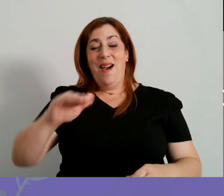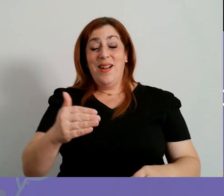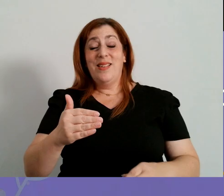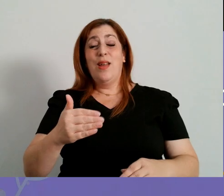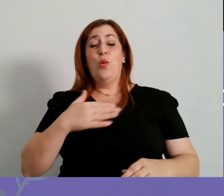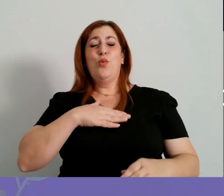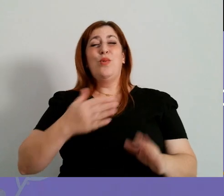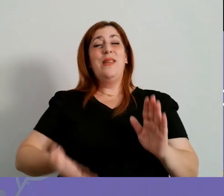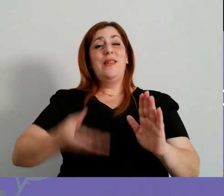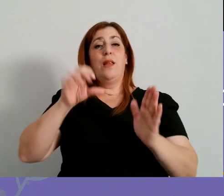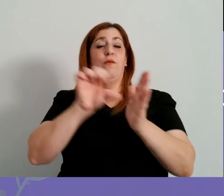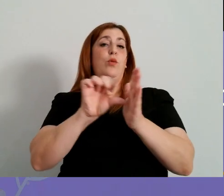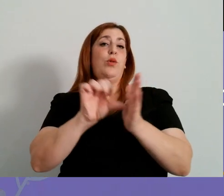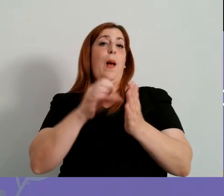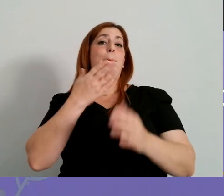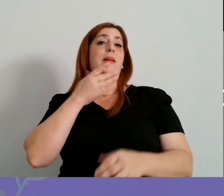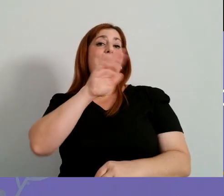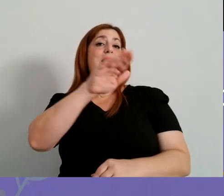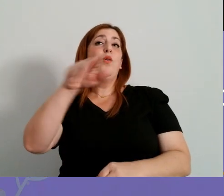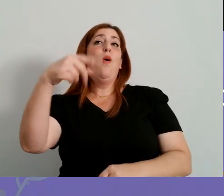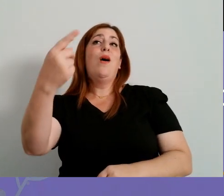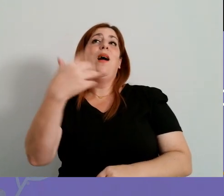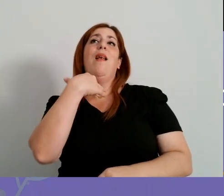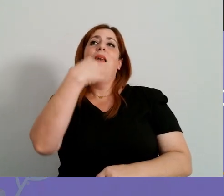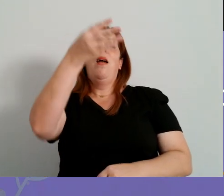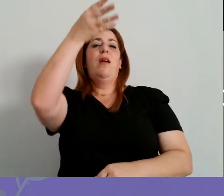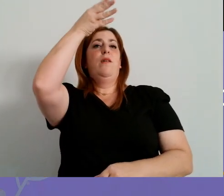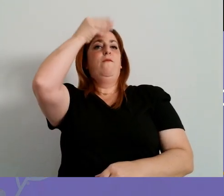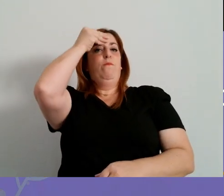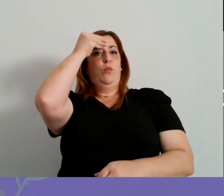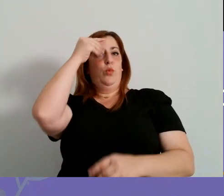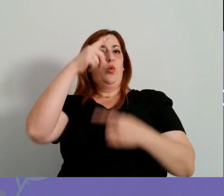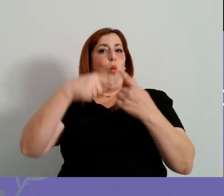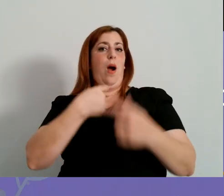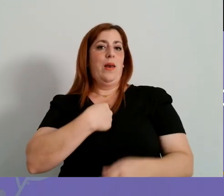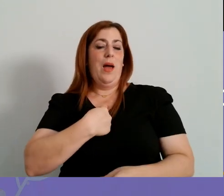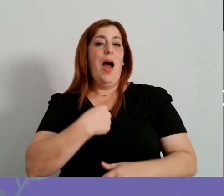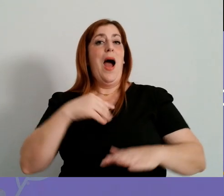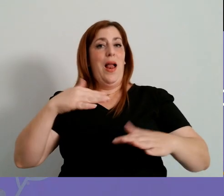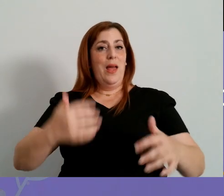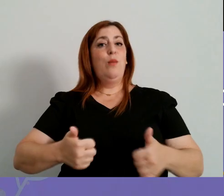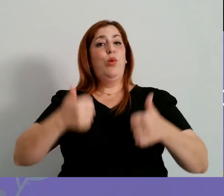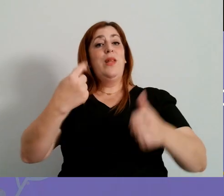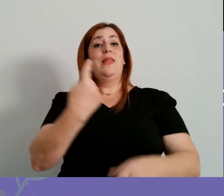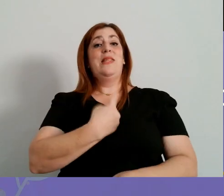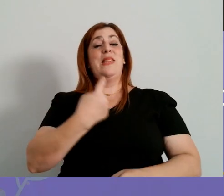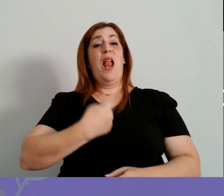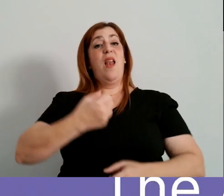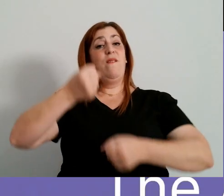not understood. And this is where self-advocacy comes into play.